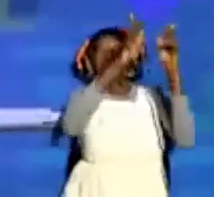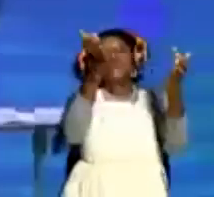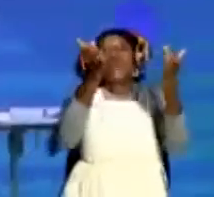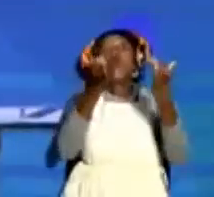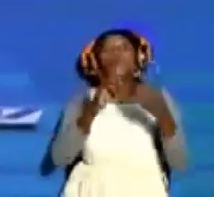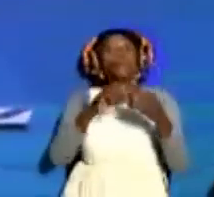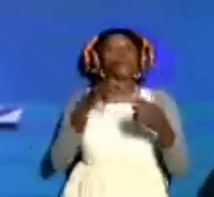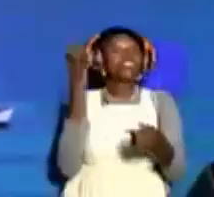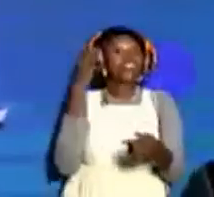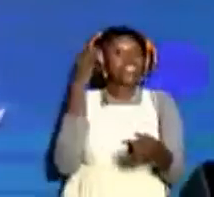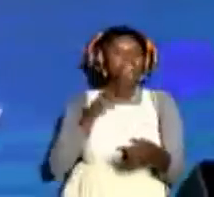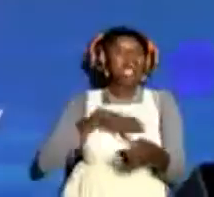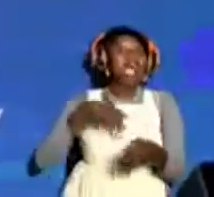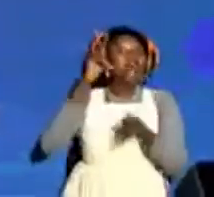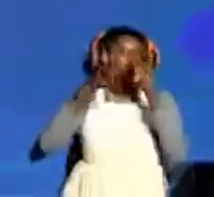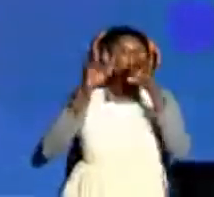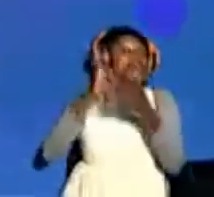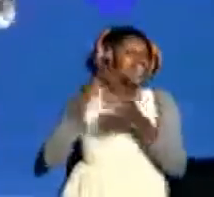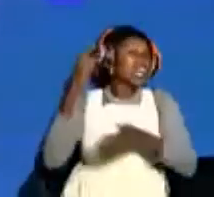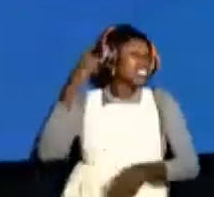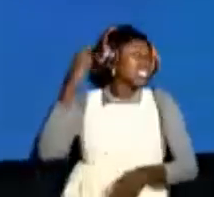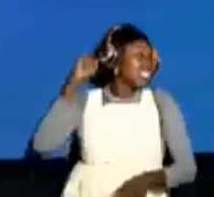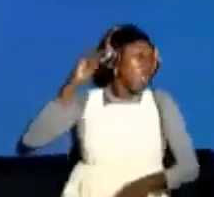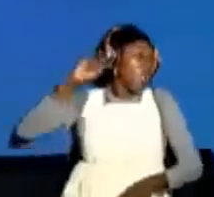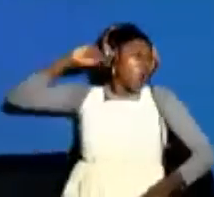ears. And want itching.